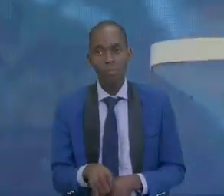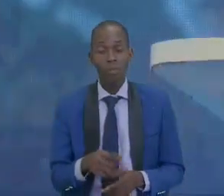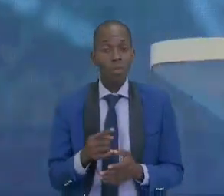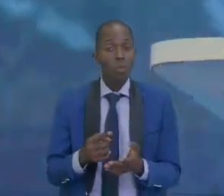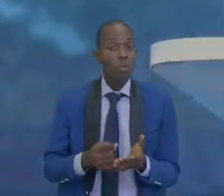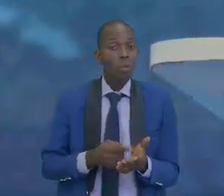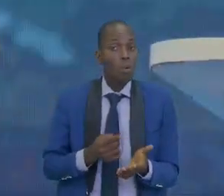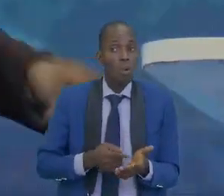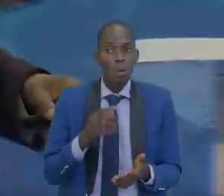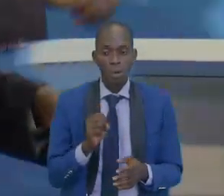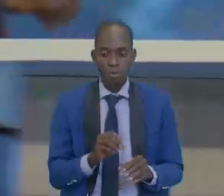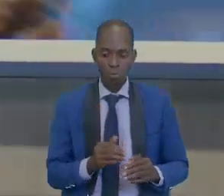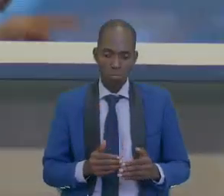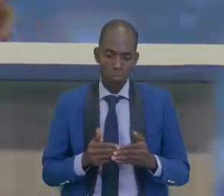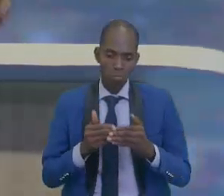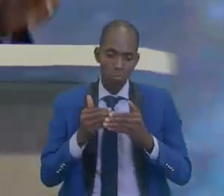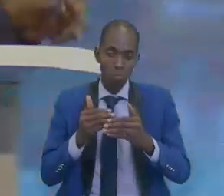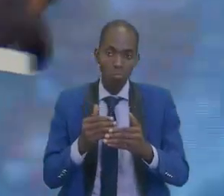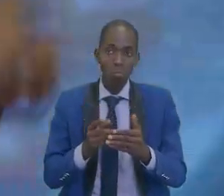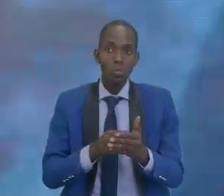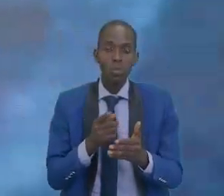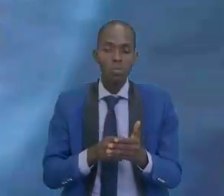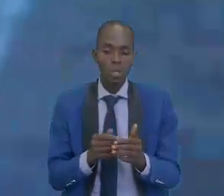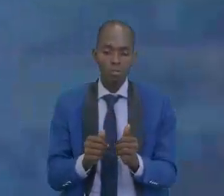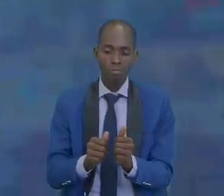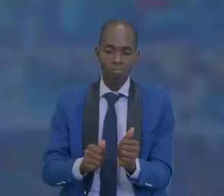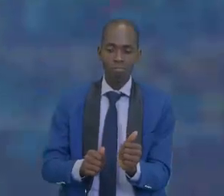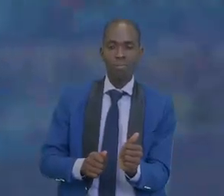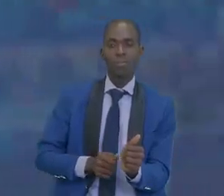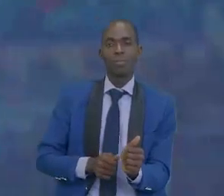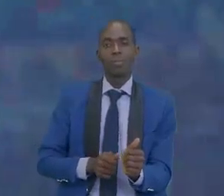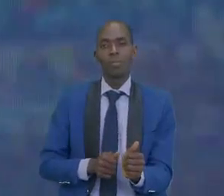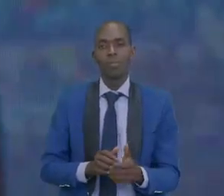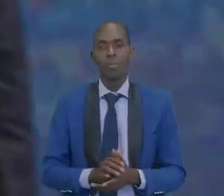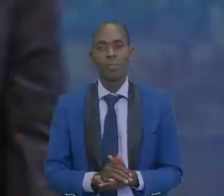Sometimes moving forward, sometimes retrogressing.